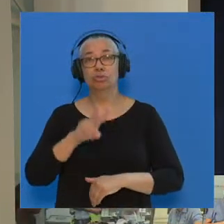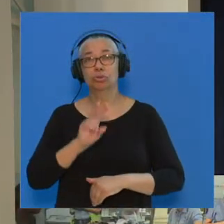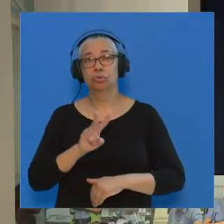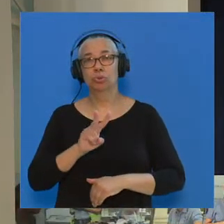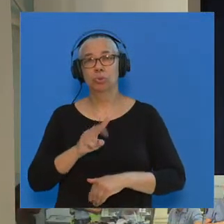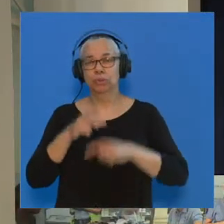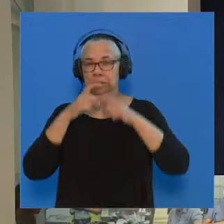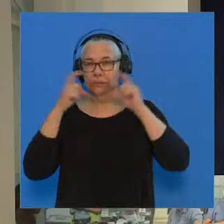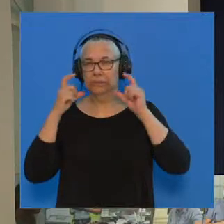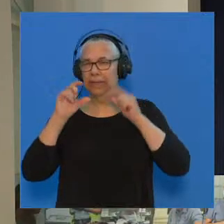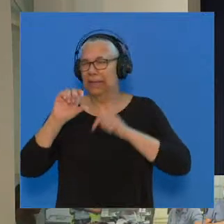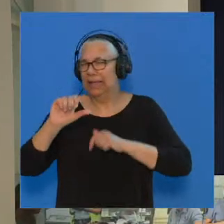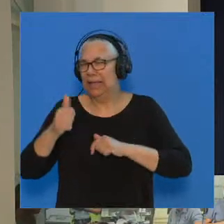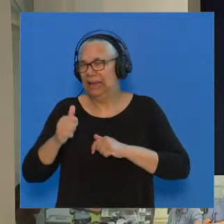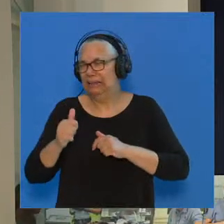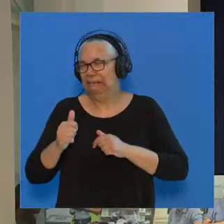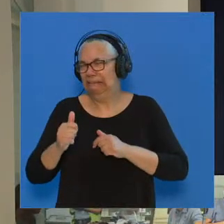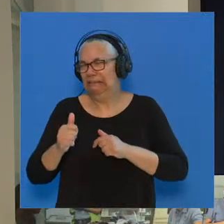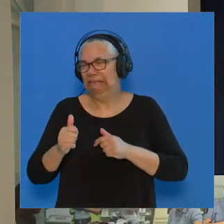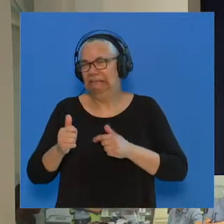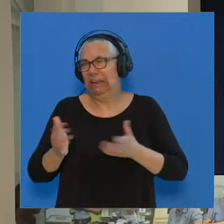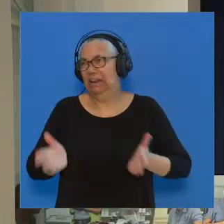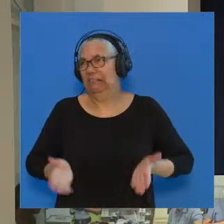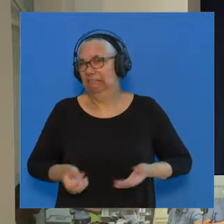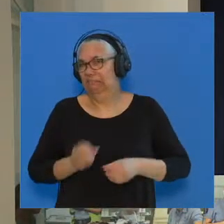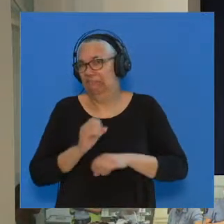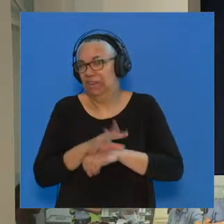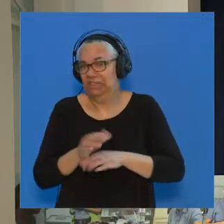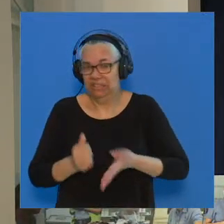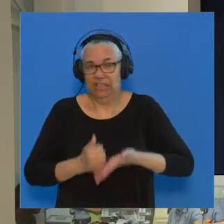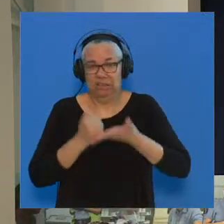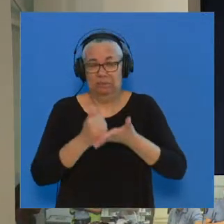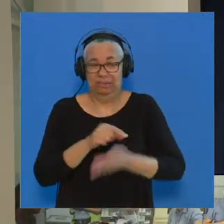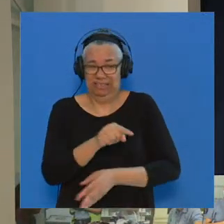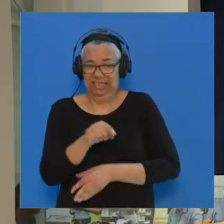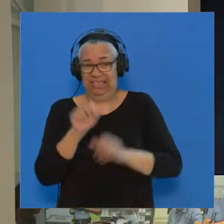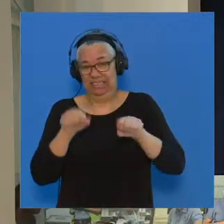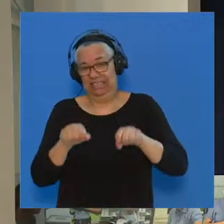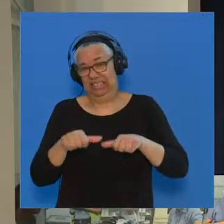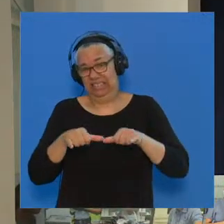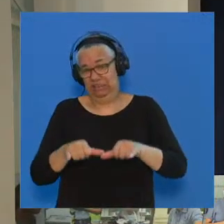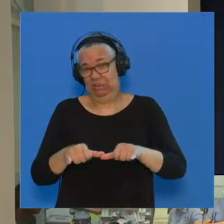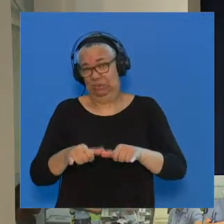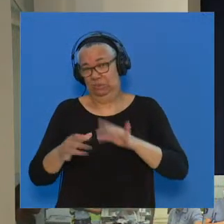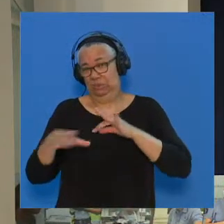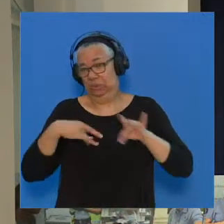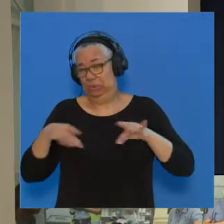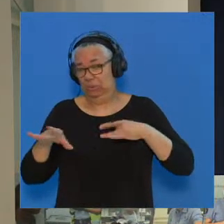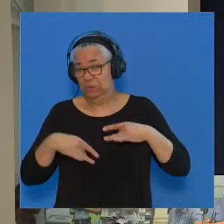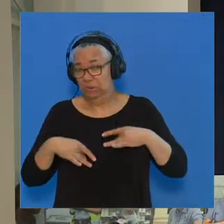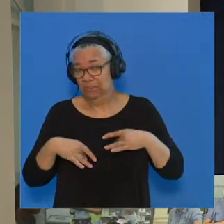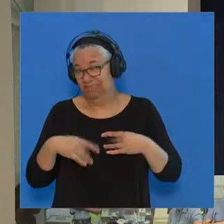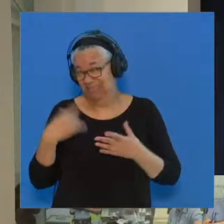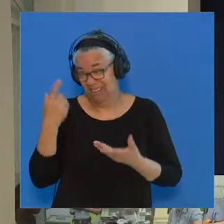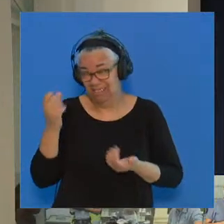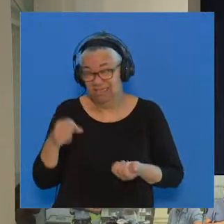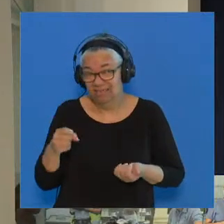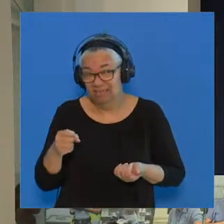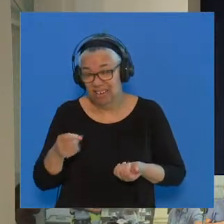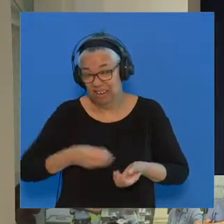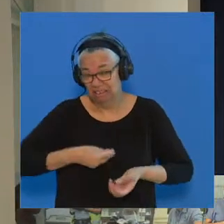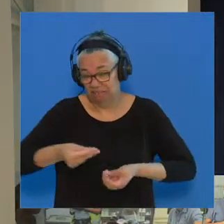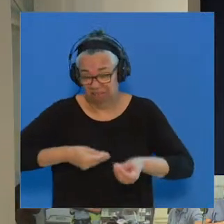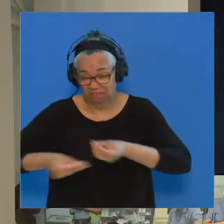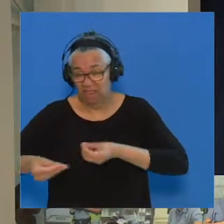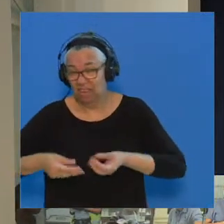give to help them out? Or because they can still transmit, presumably. They can still infect, sorry.